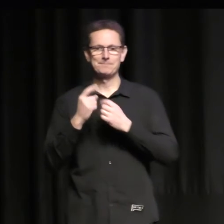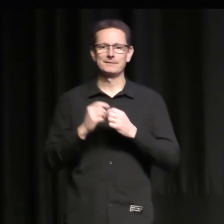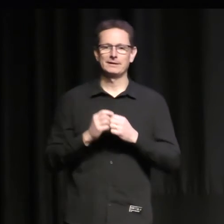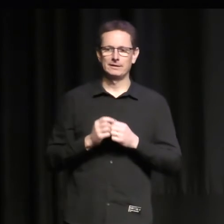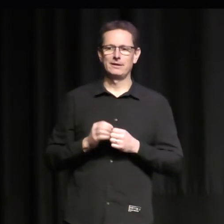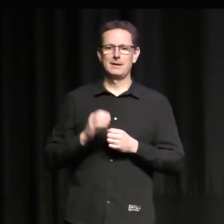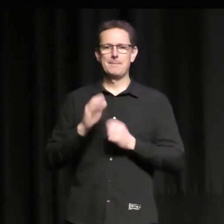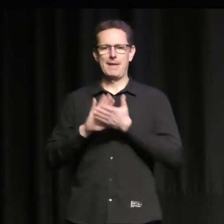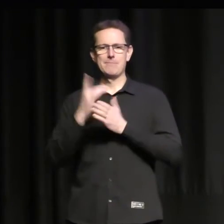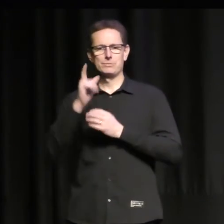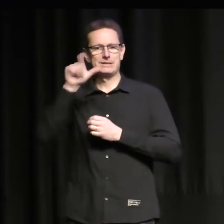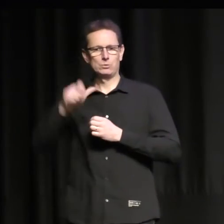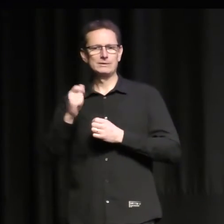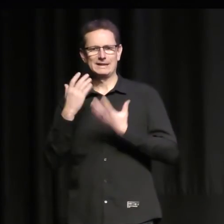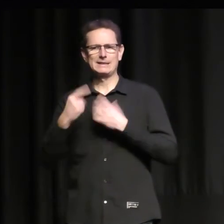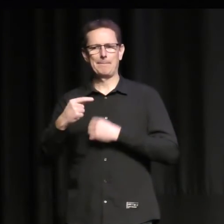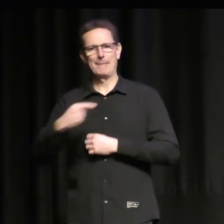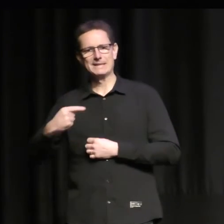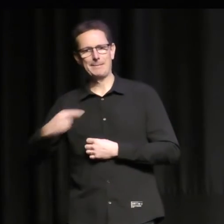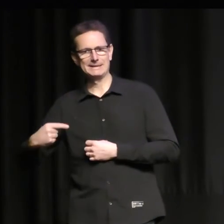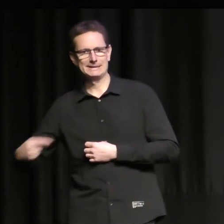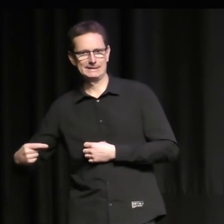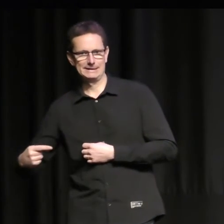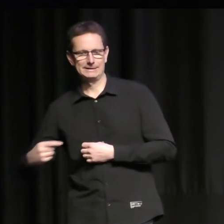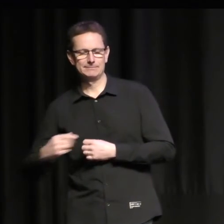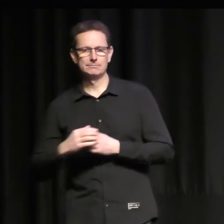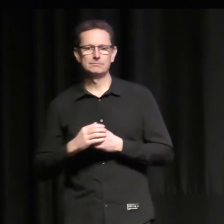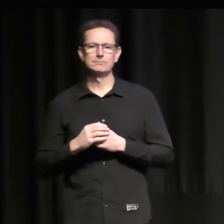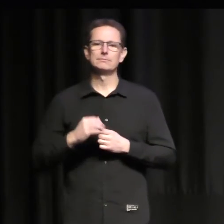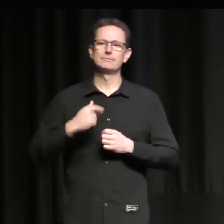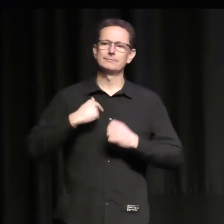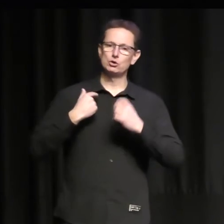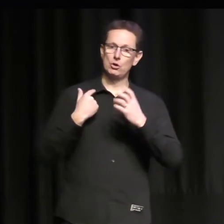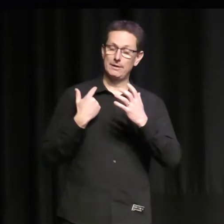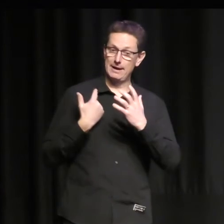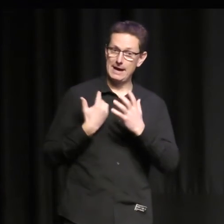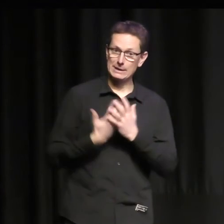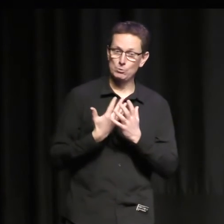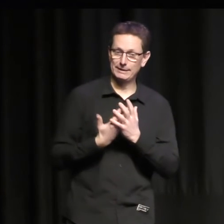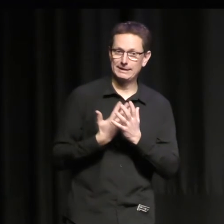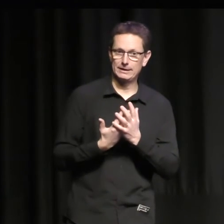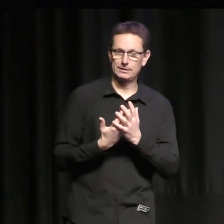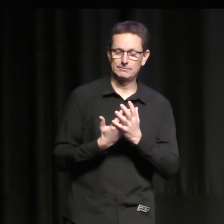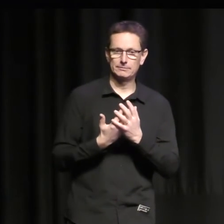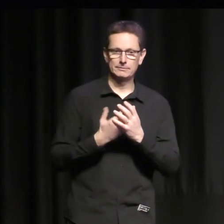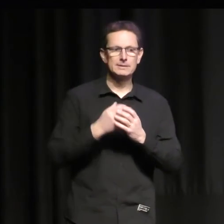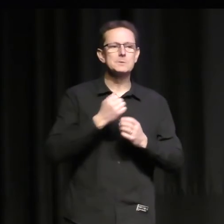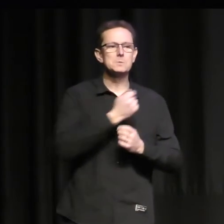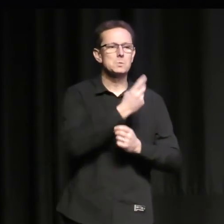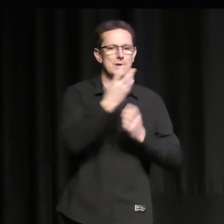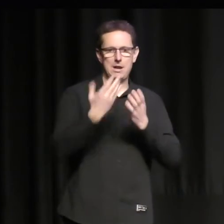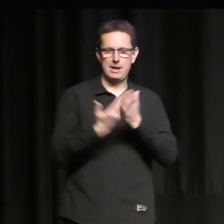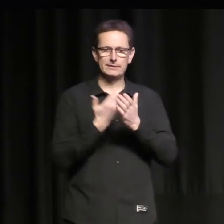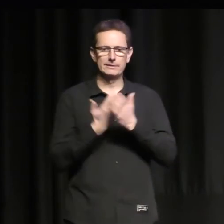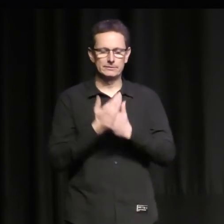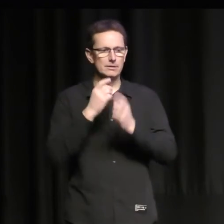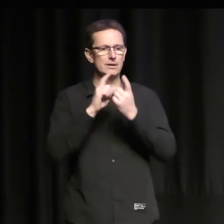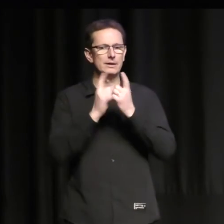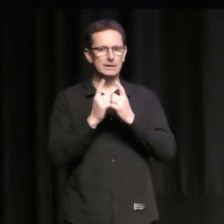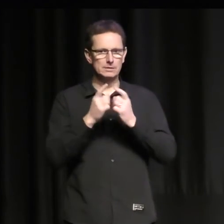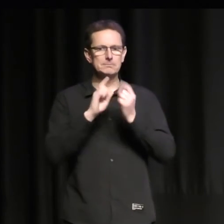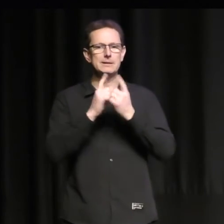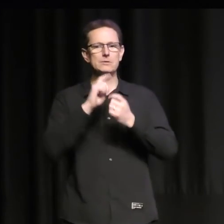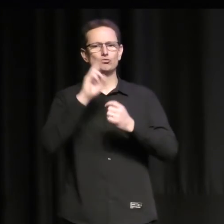pessimistic. And I basically am arguing that in some countries it will be a new political